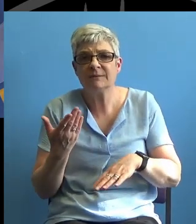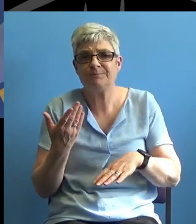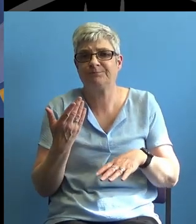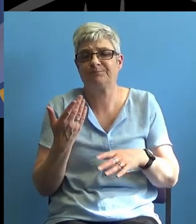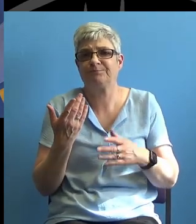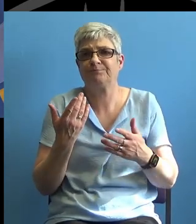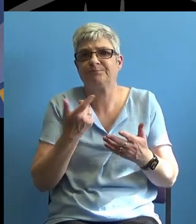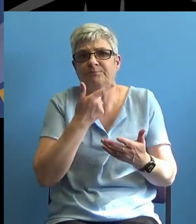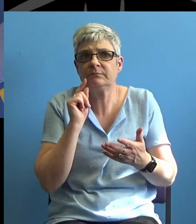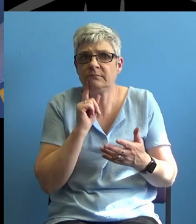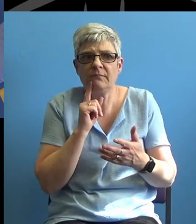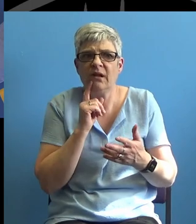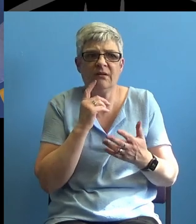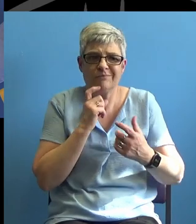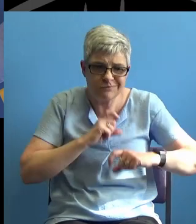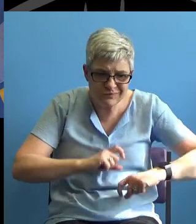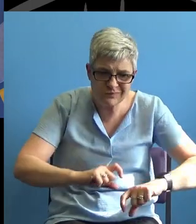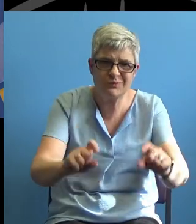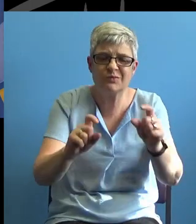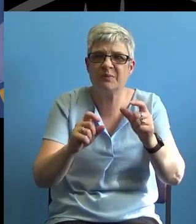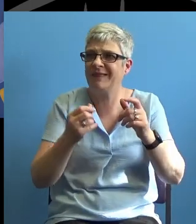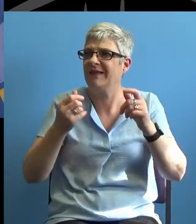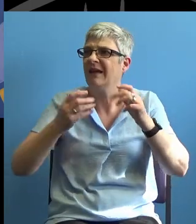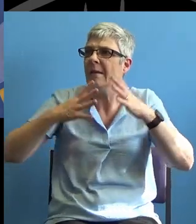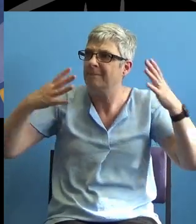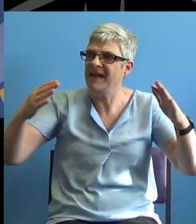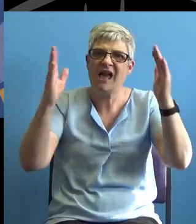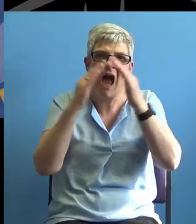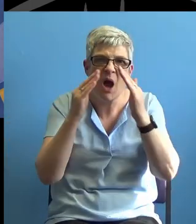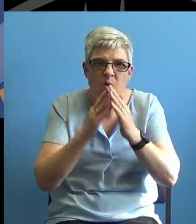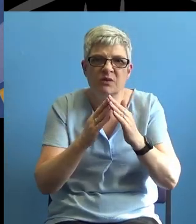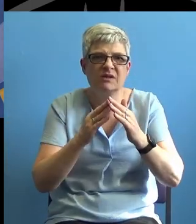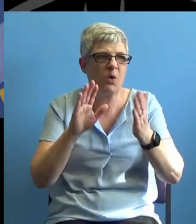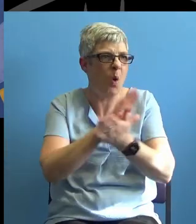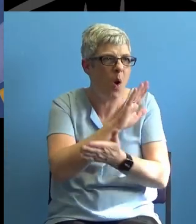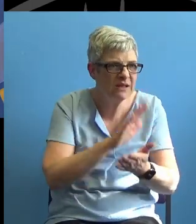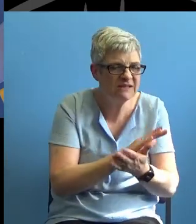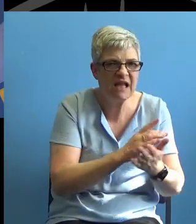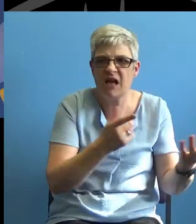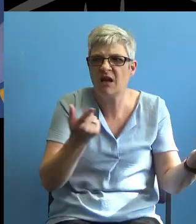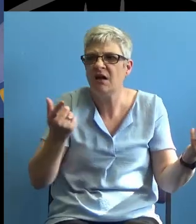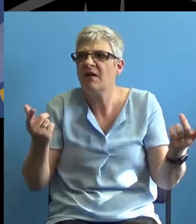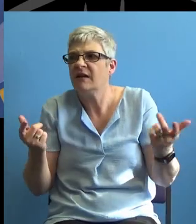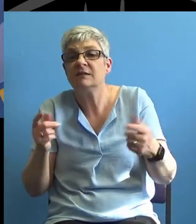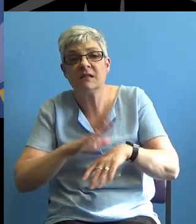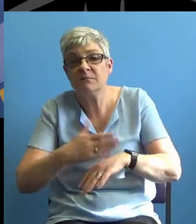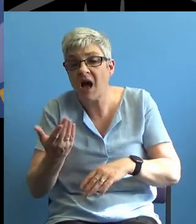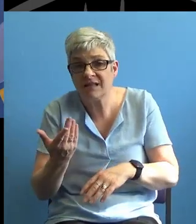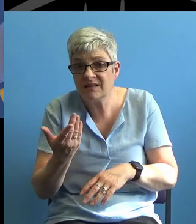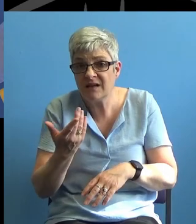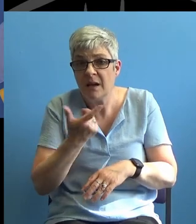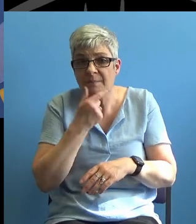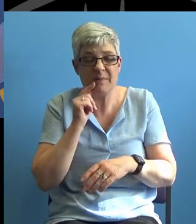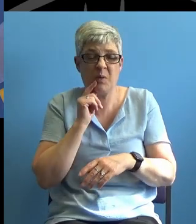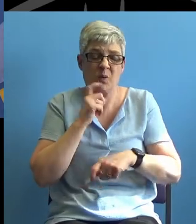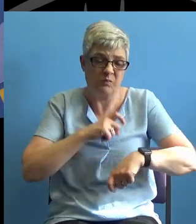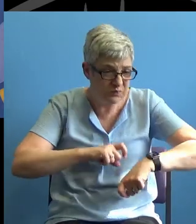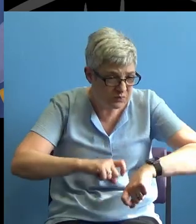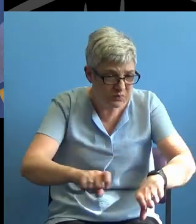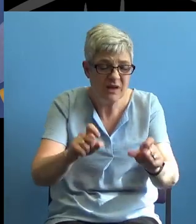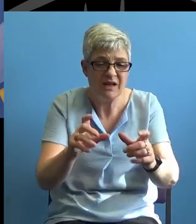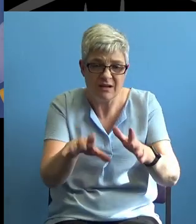much people get on with having big houses or big this or holiday that, no matter how much people get on